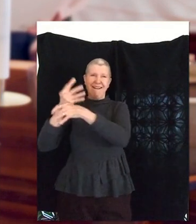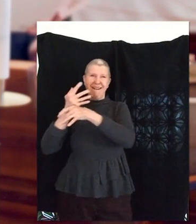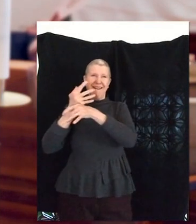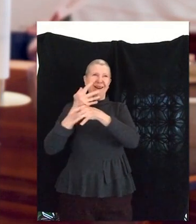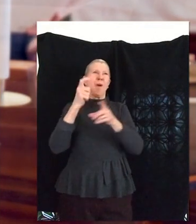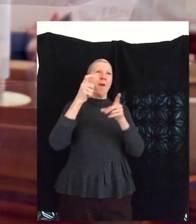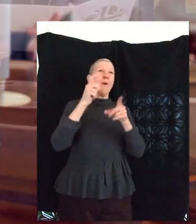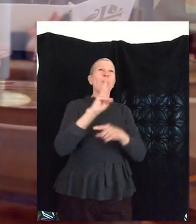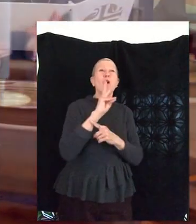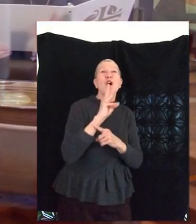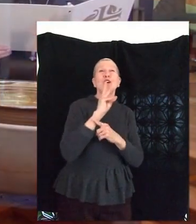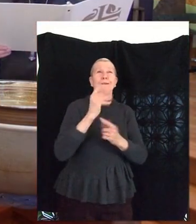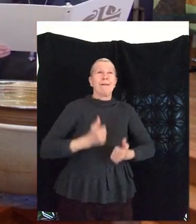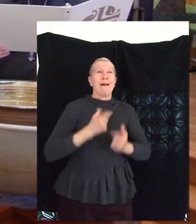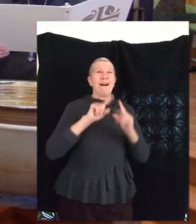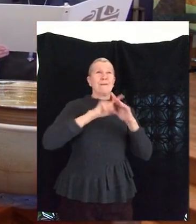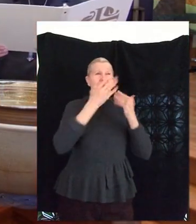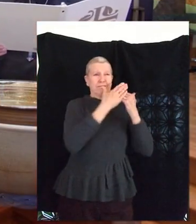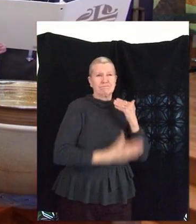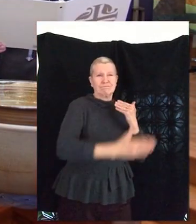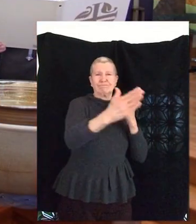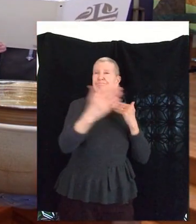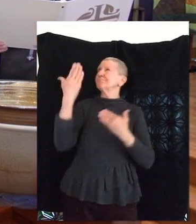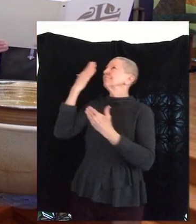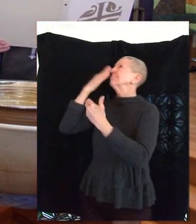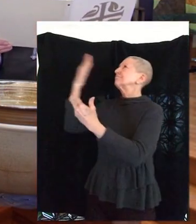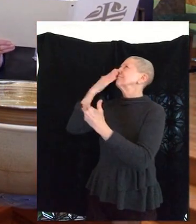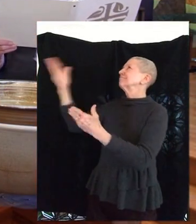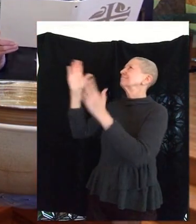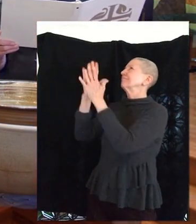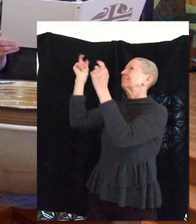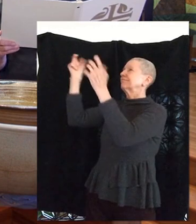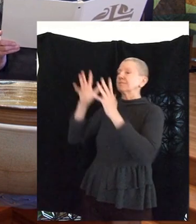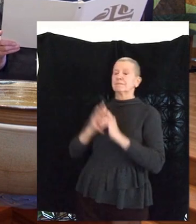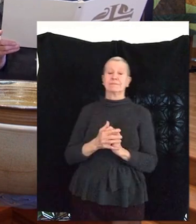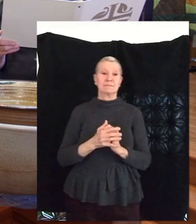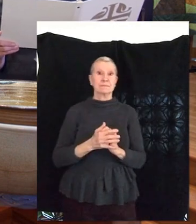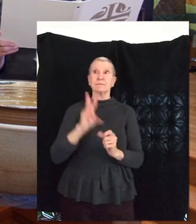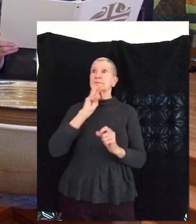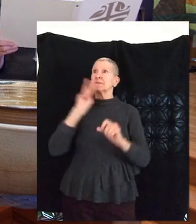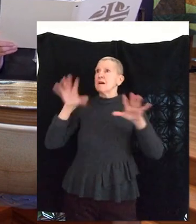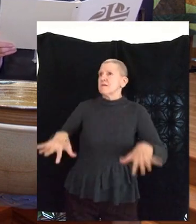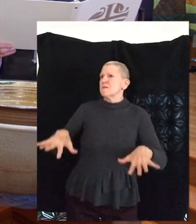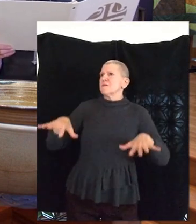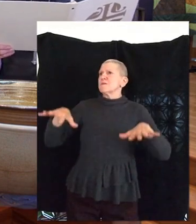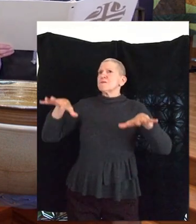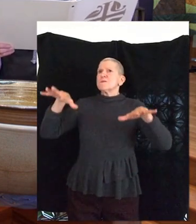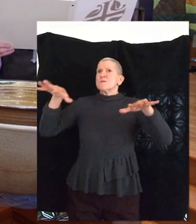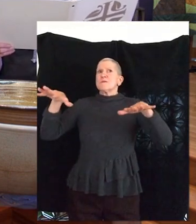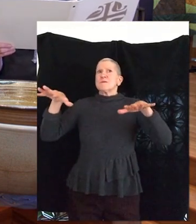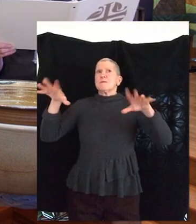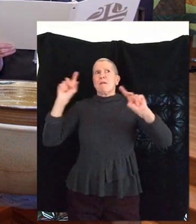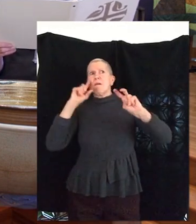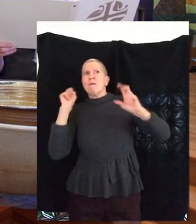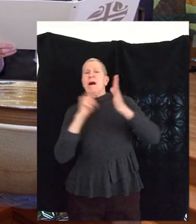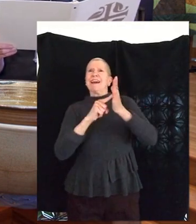Thanks be to God. Alleluia. For the great flood that revealed nature's power and God's